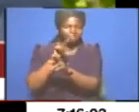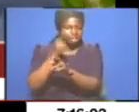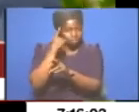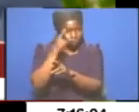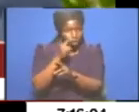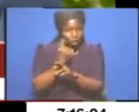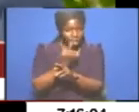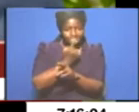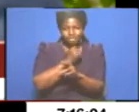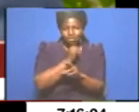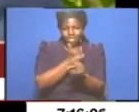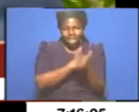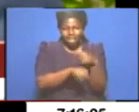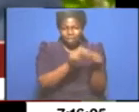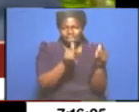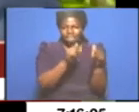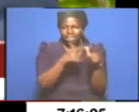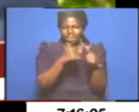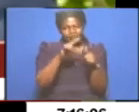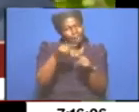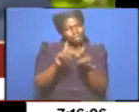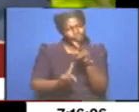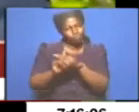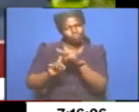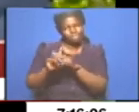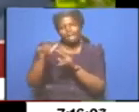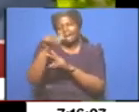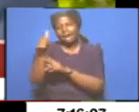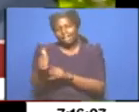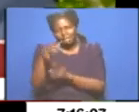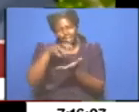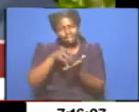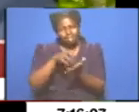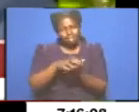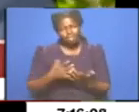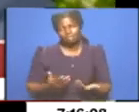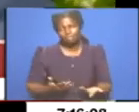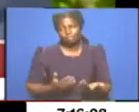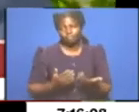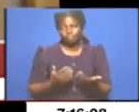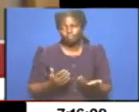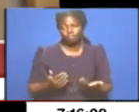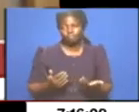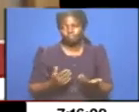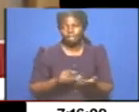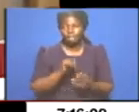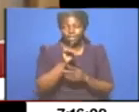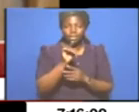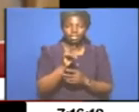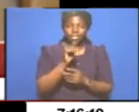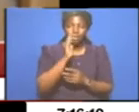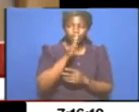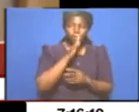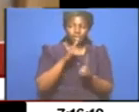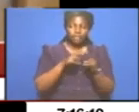maybe they'll have to come up with the other charges, but then there's a certainty that they're going to arrest them and that this will be very soon. Kesi